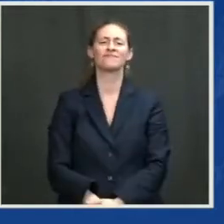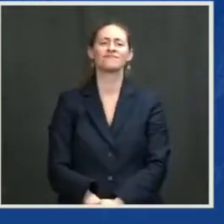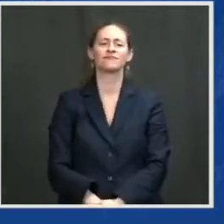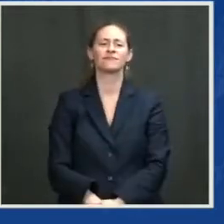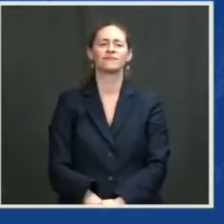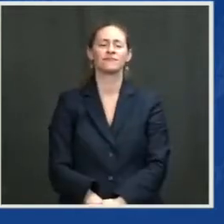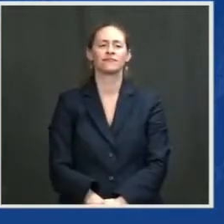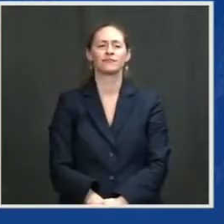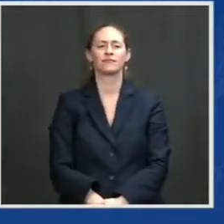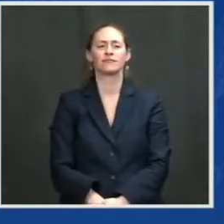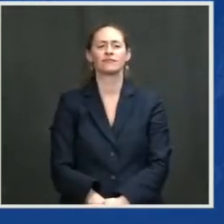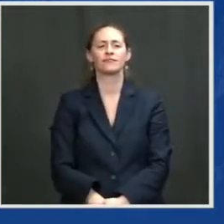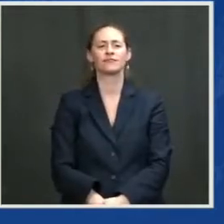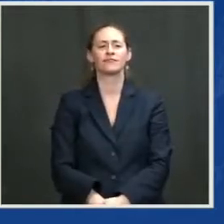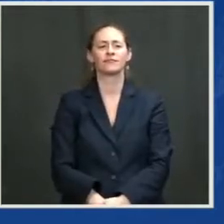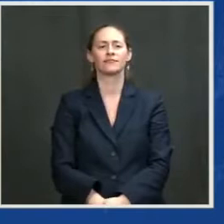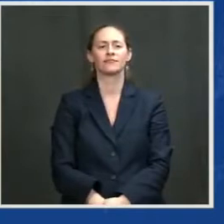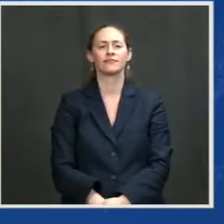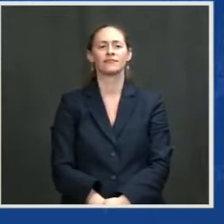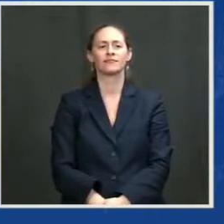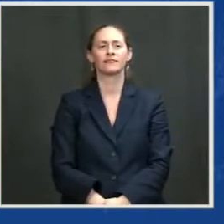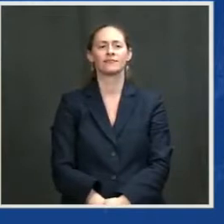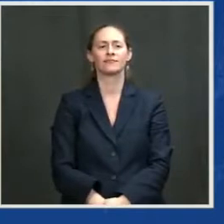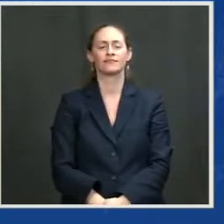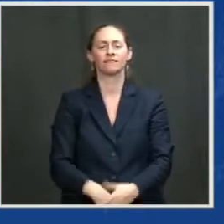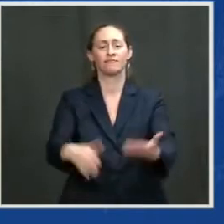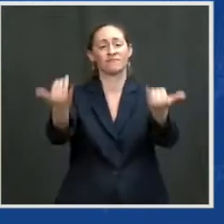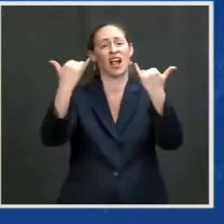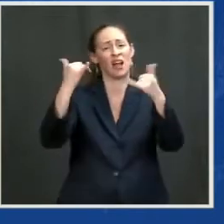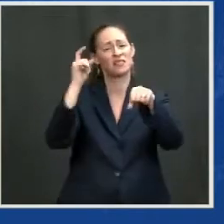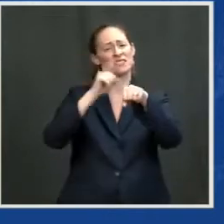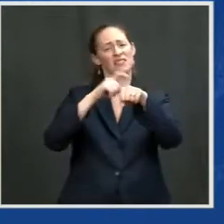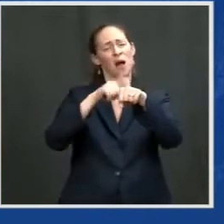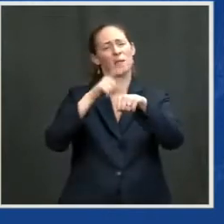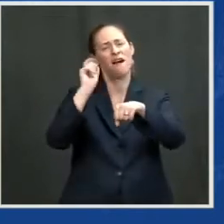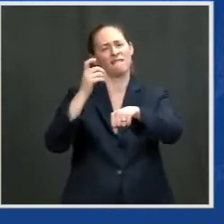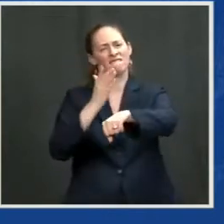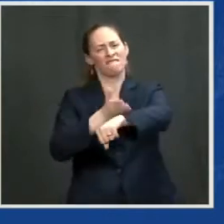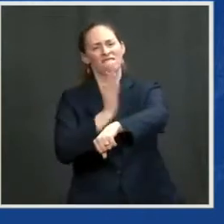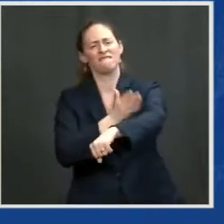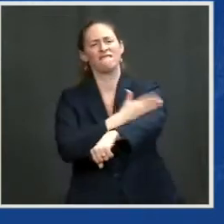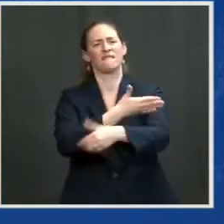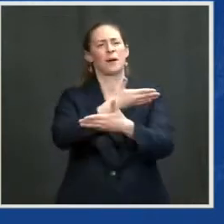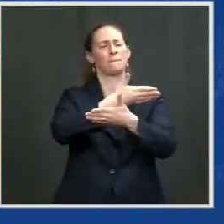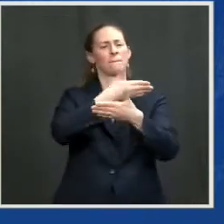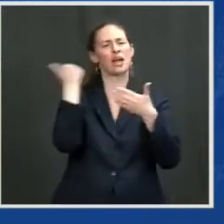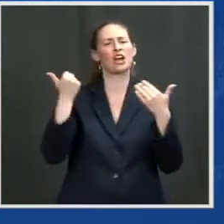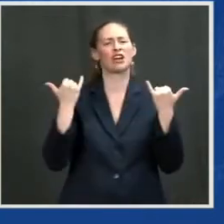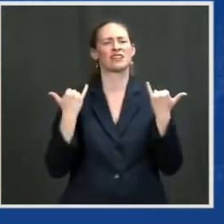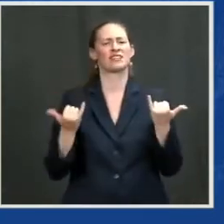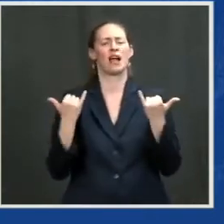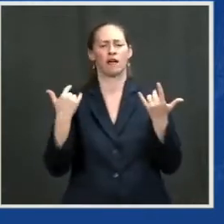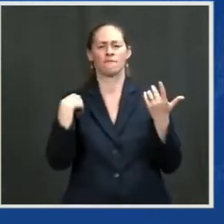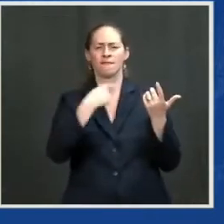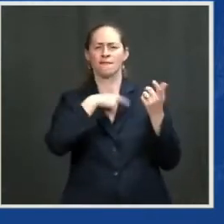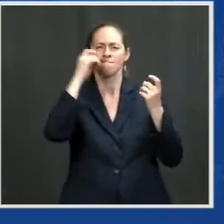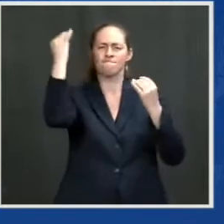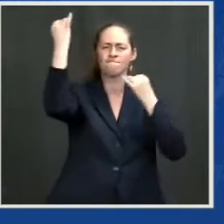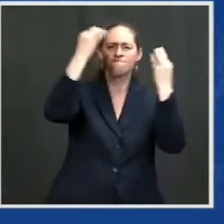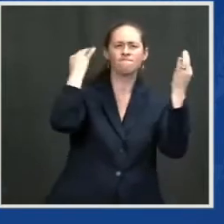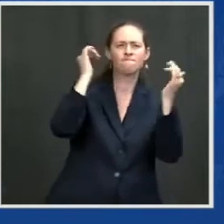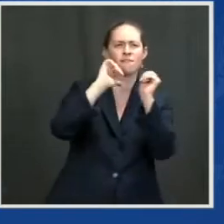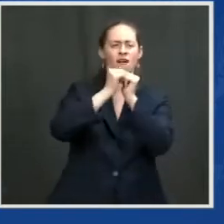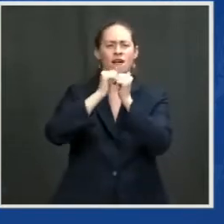we have to build back better in a whole series of ways. It's about building a strong foundation for the American